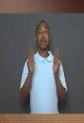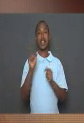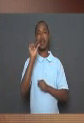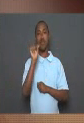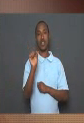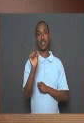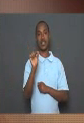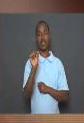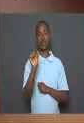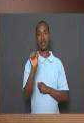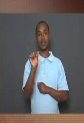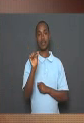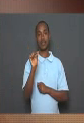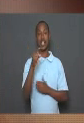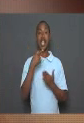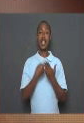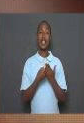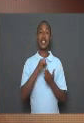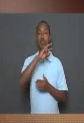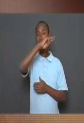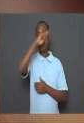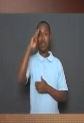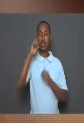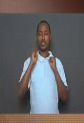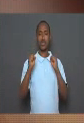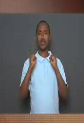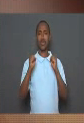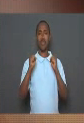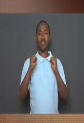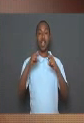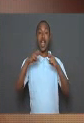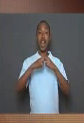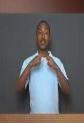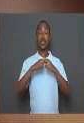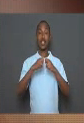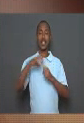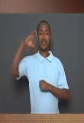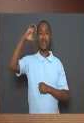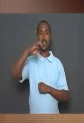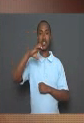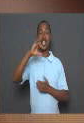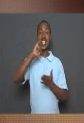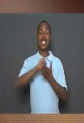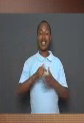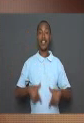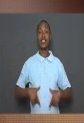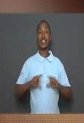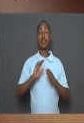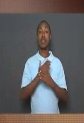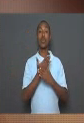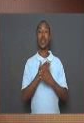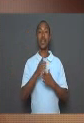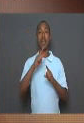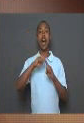points. This is because of the strong electrostatic force that exists